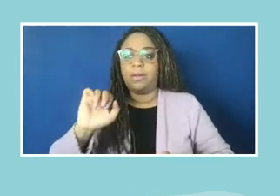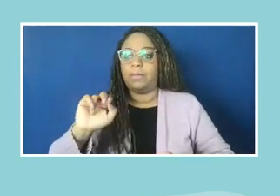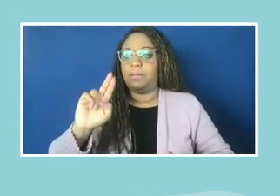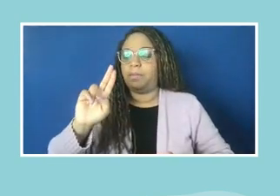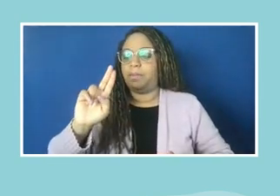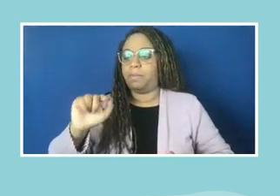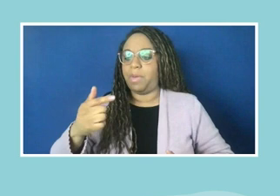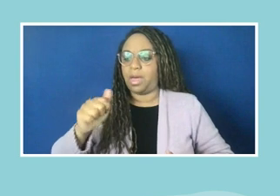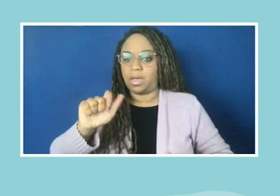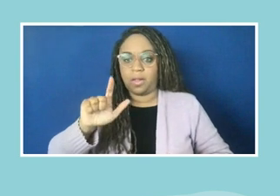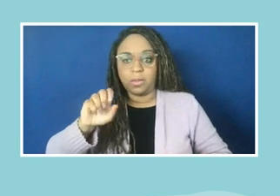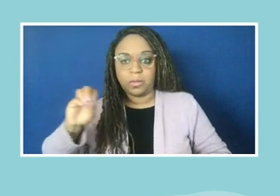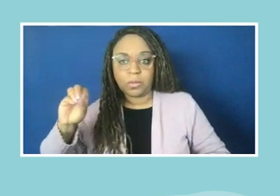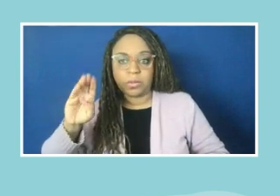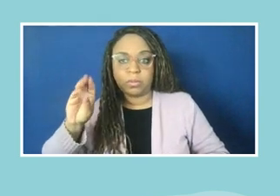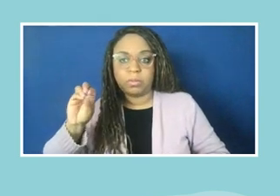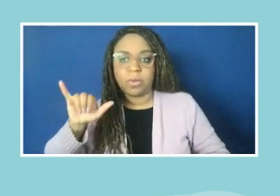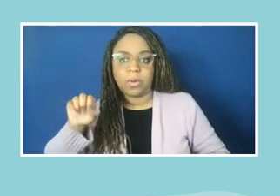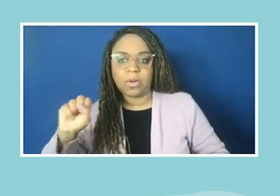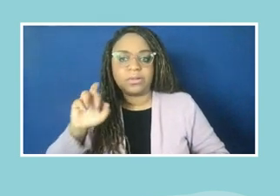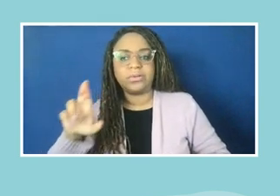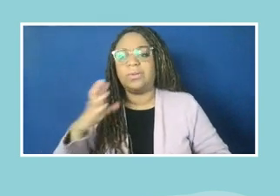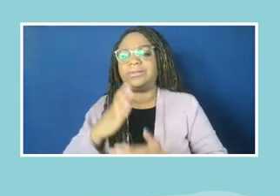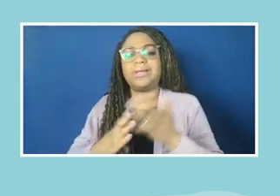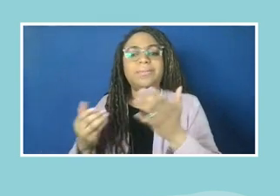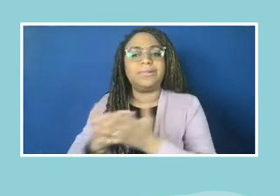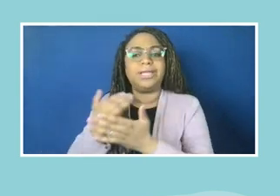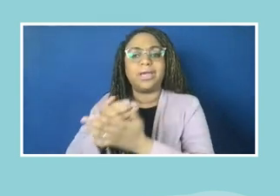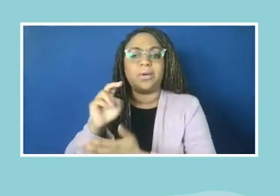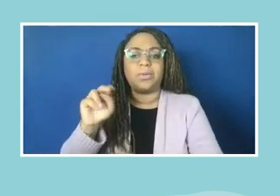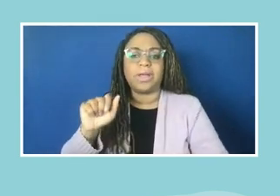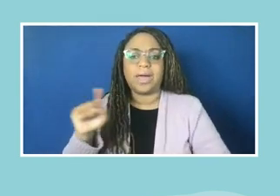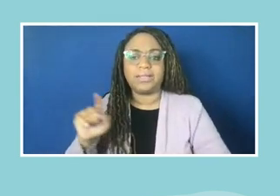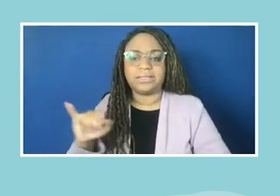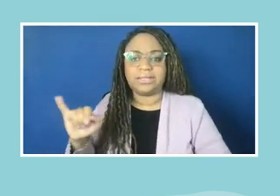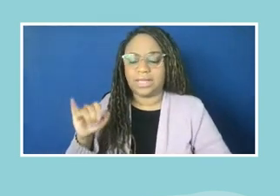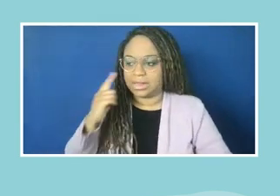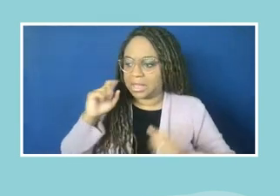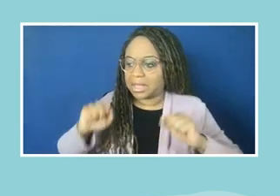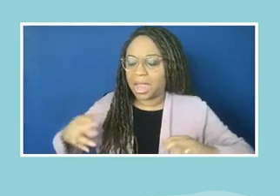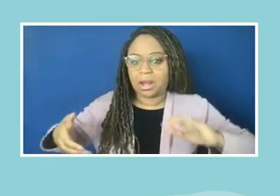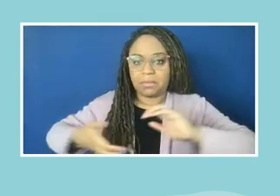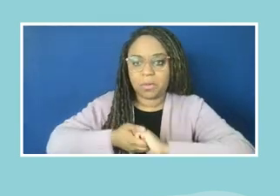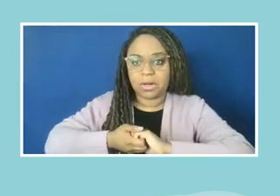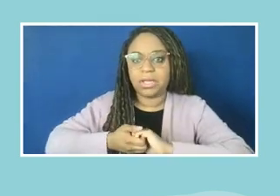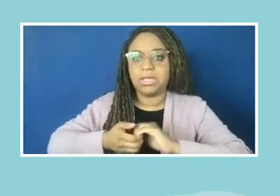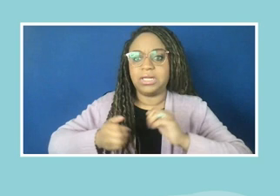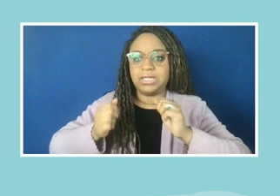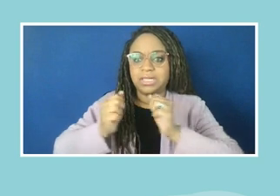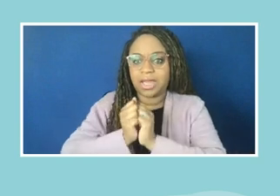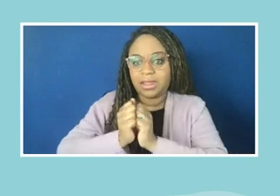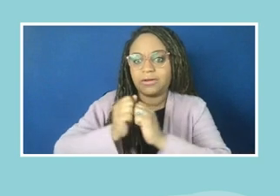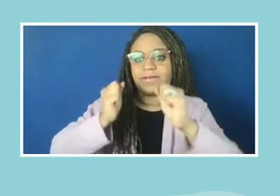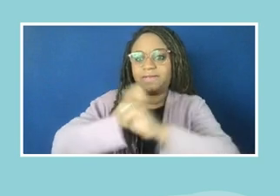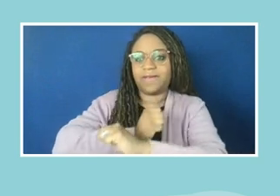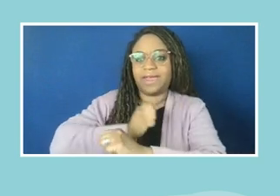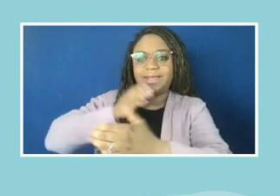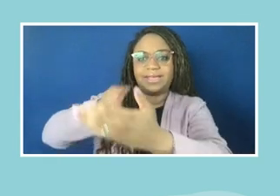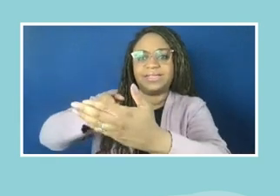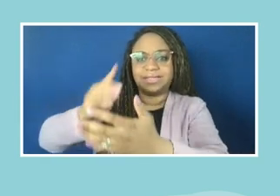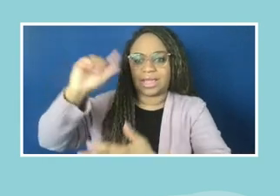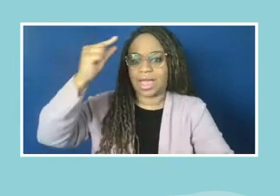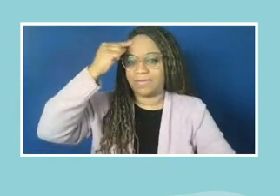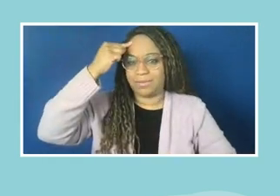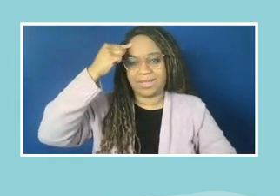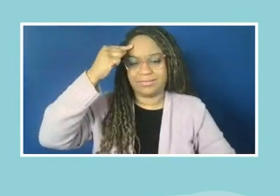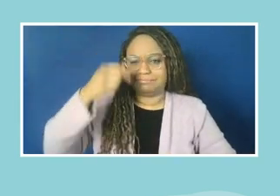with some neo-Nazi, even in the course of fighting against what's going on, what we're bringing to the Middle East,